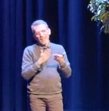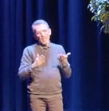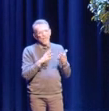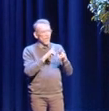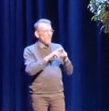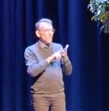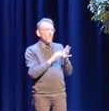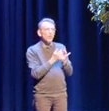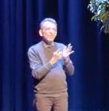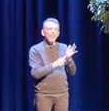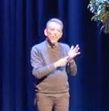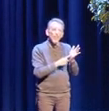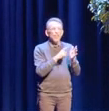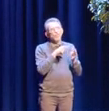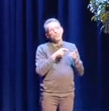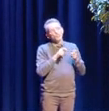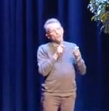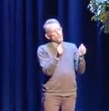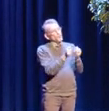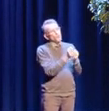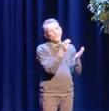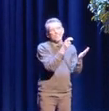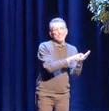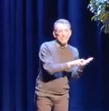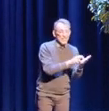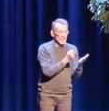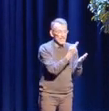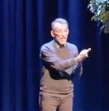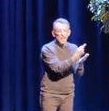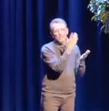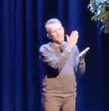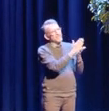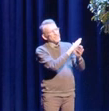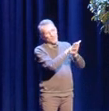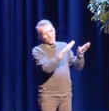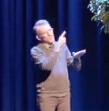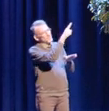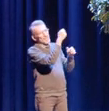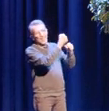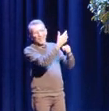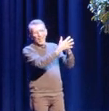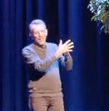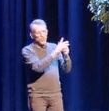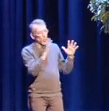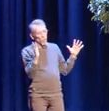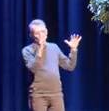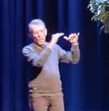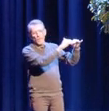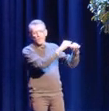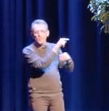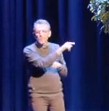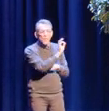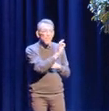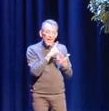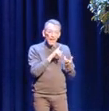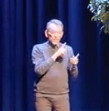fossil treaty in the very near future. We certainly won't get one at the Glasgow summit. But I do believe we've shifted the conversation. We've